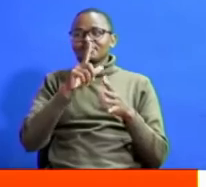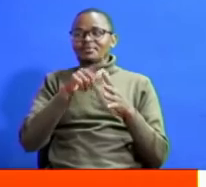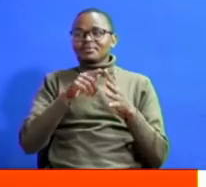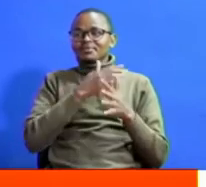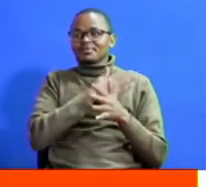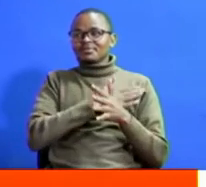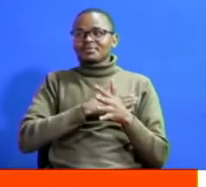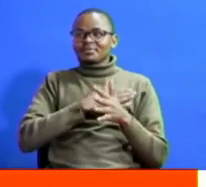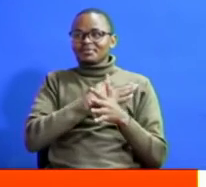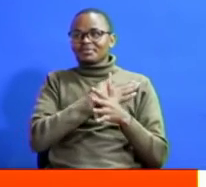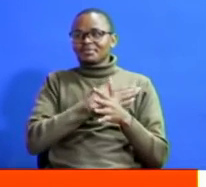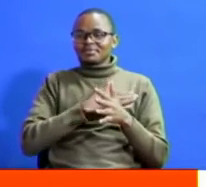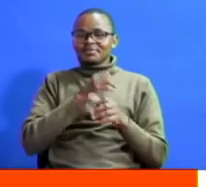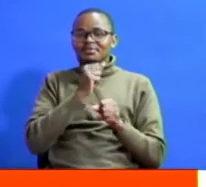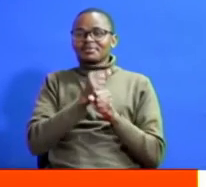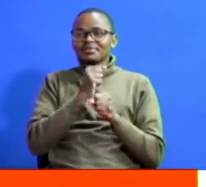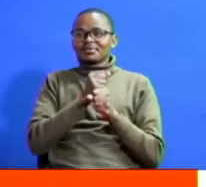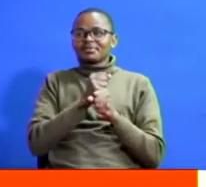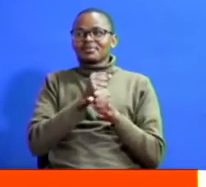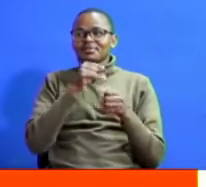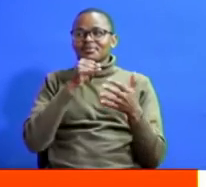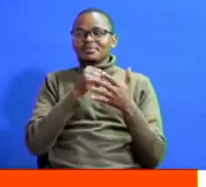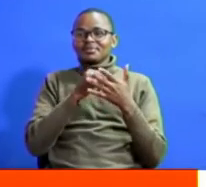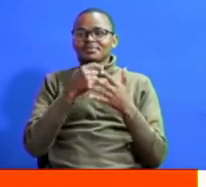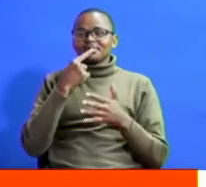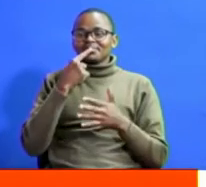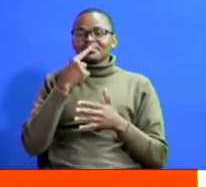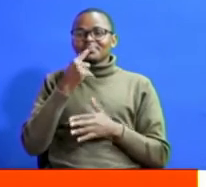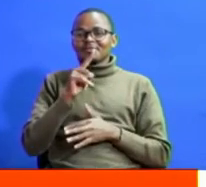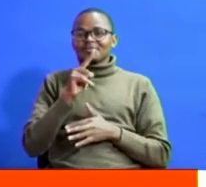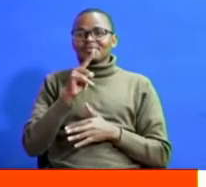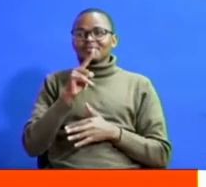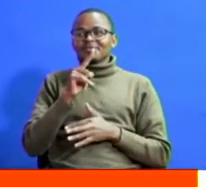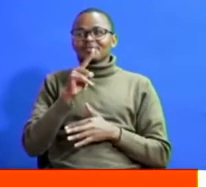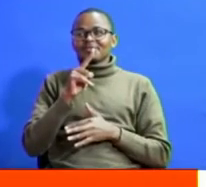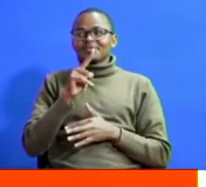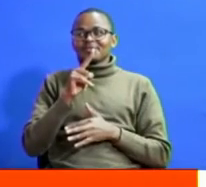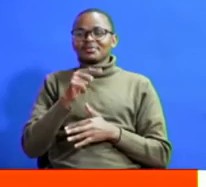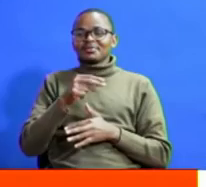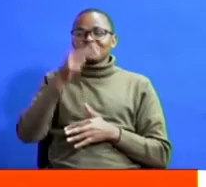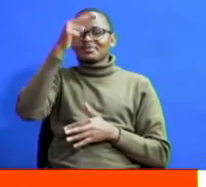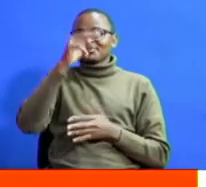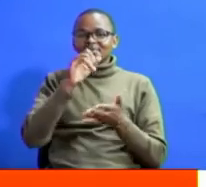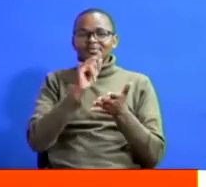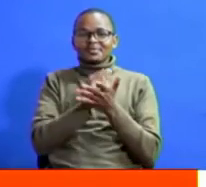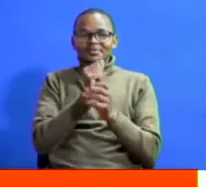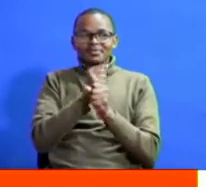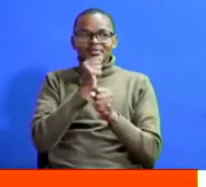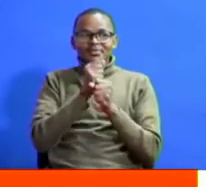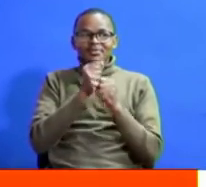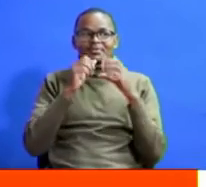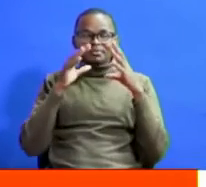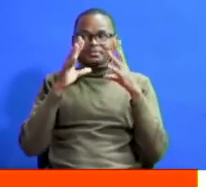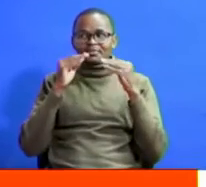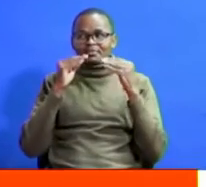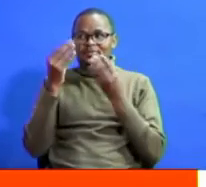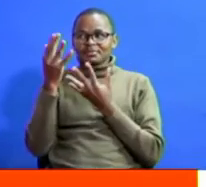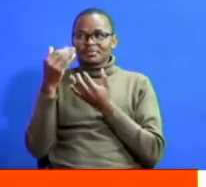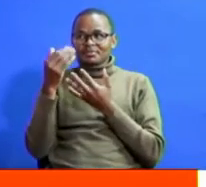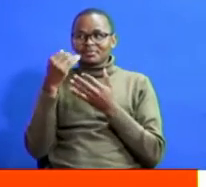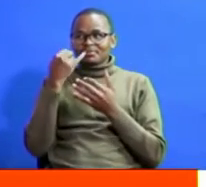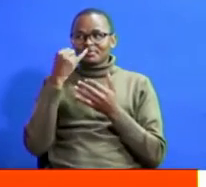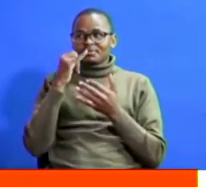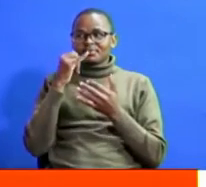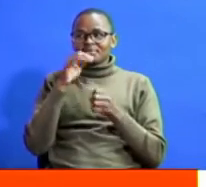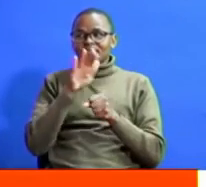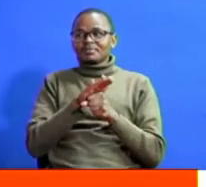kindly don't make it to be so hyped to the level that you make a lot of noise, because we expect this to be the